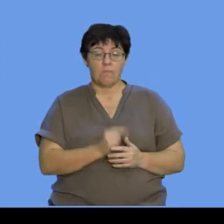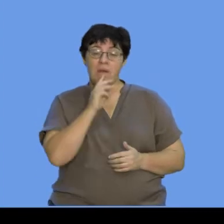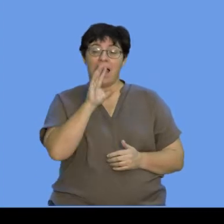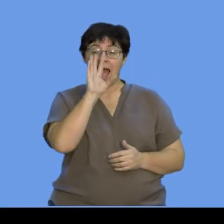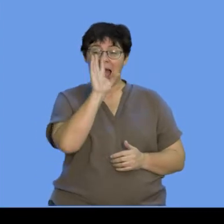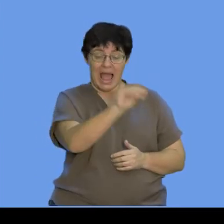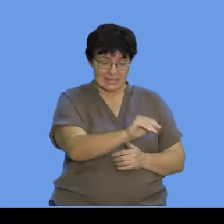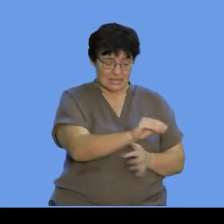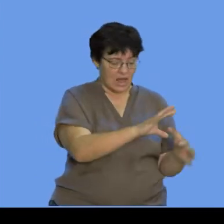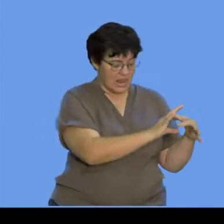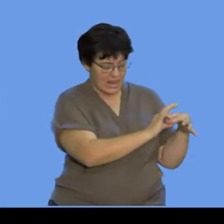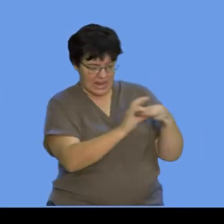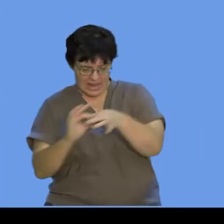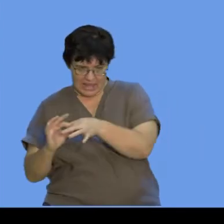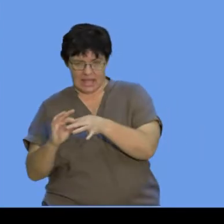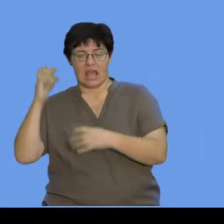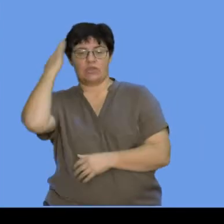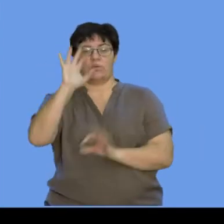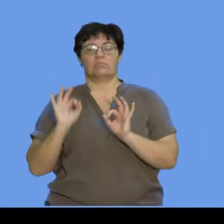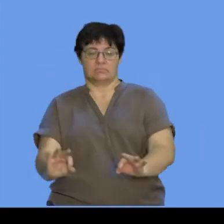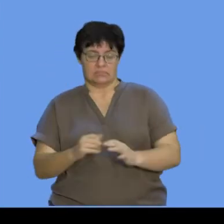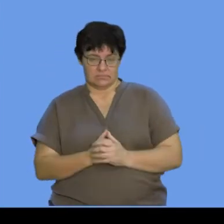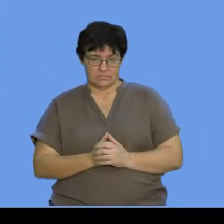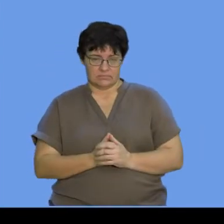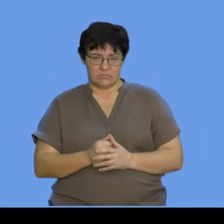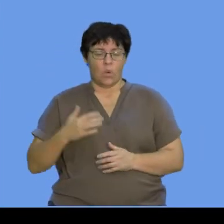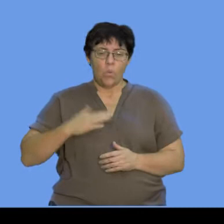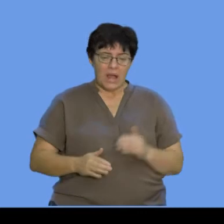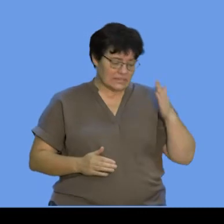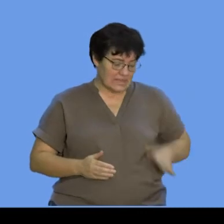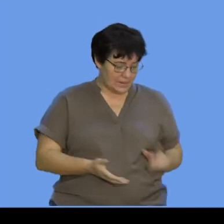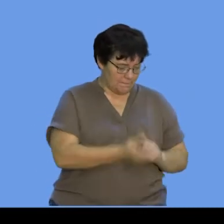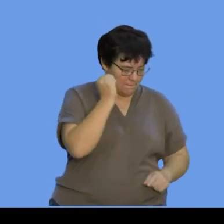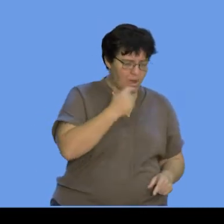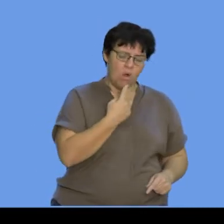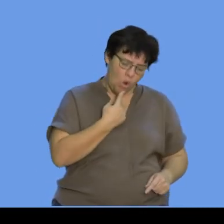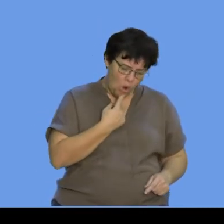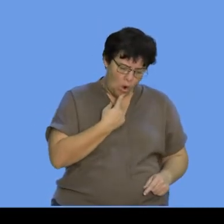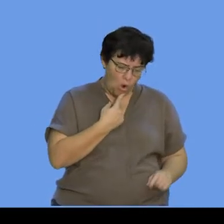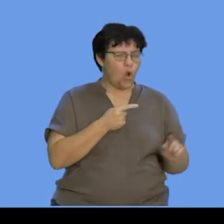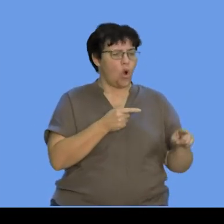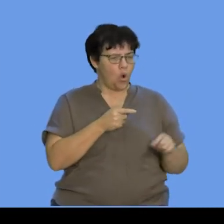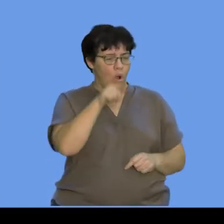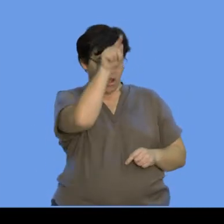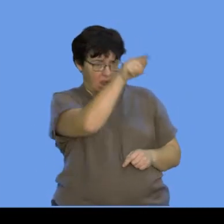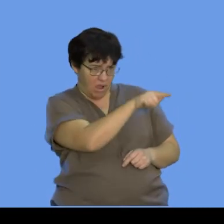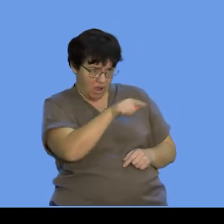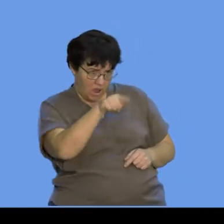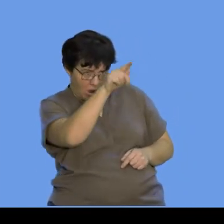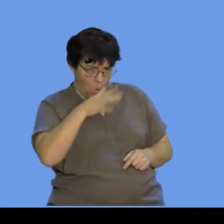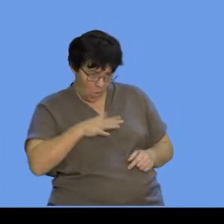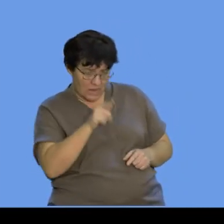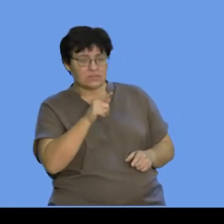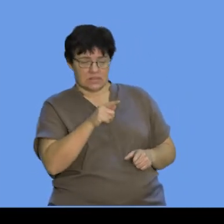to an appropriate theorem. As soon as they want you to find a side, make sure that you mark the triangle that they want it